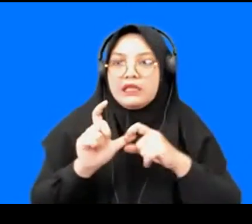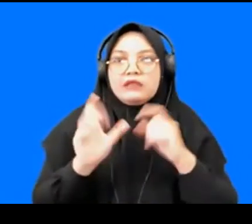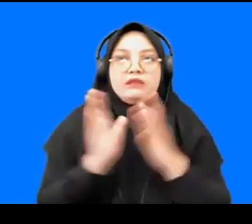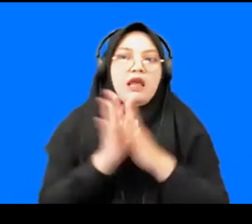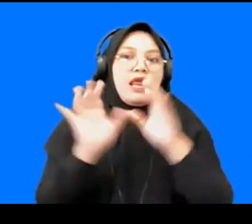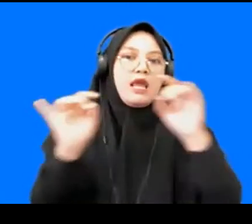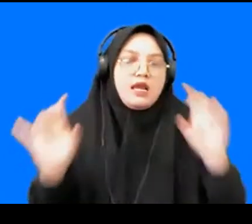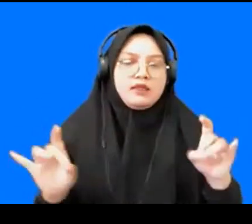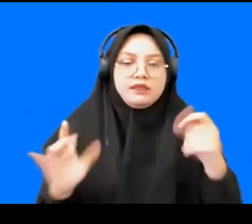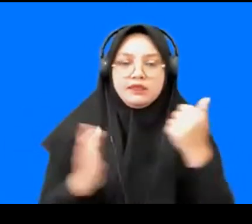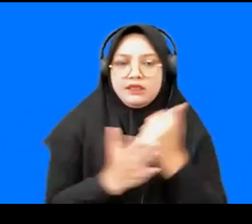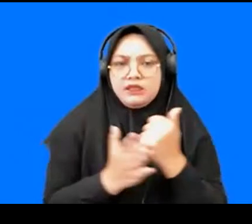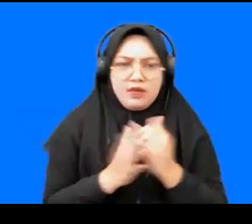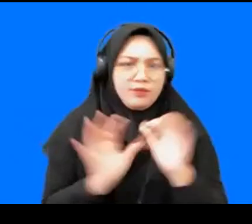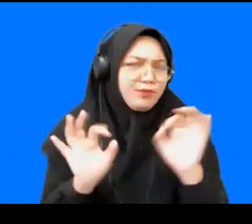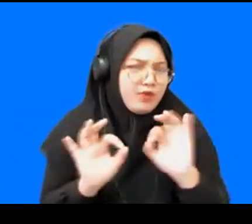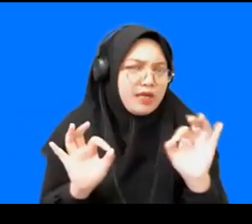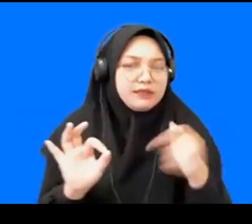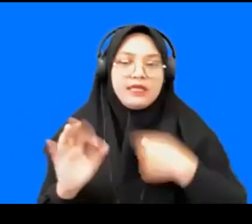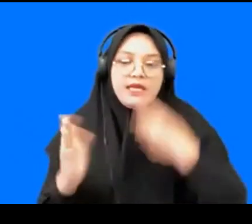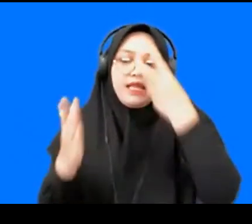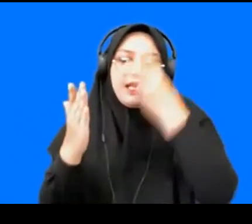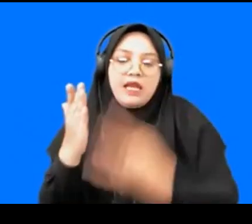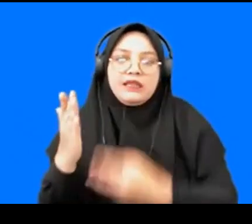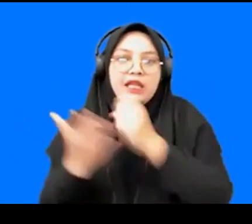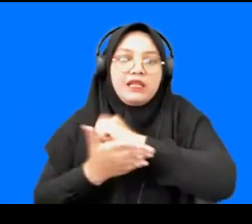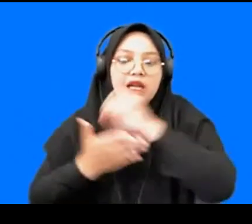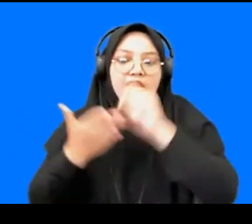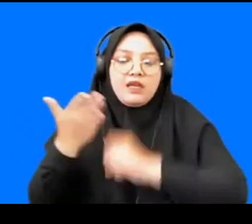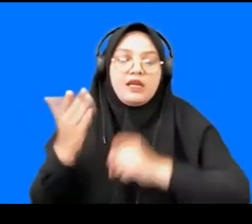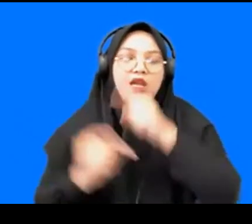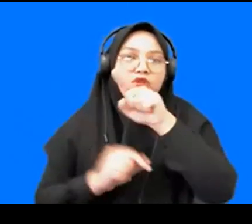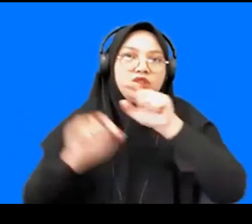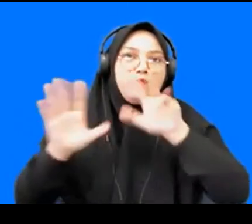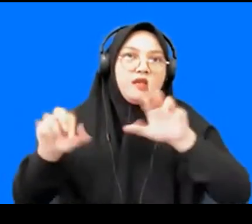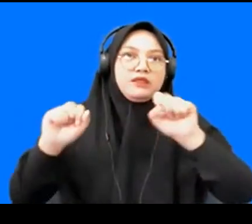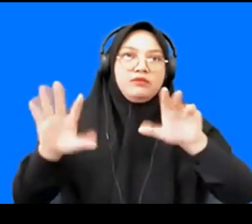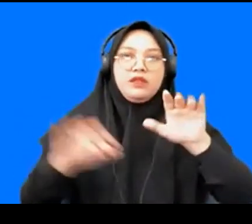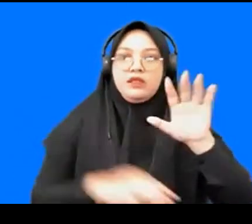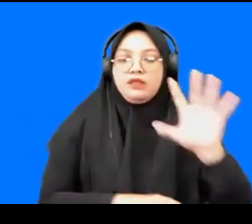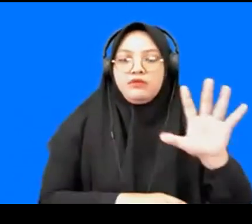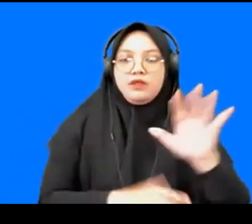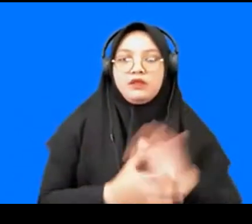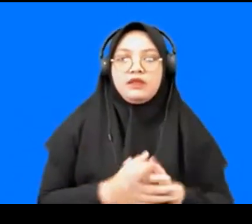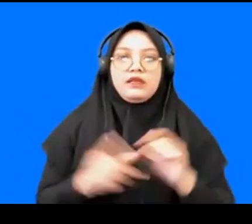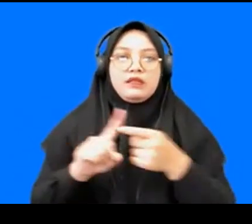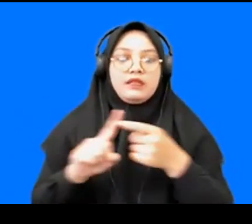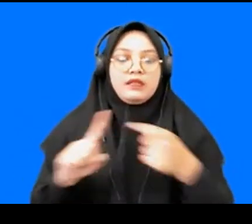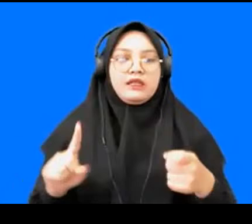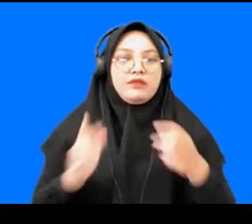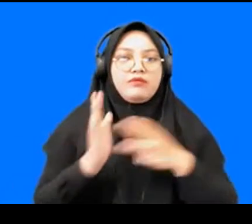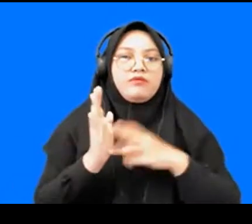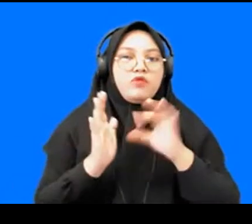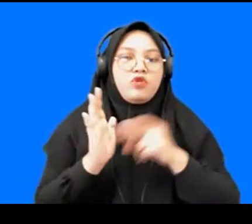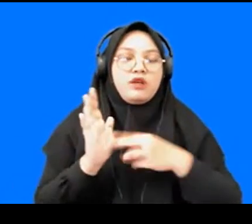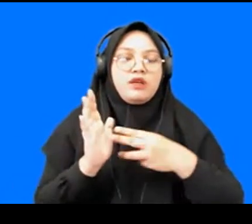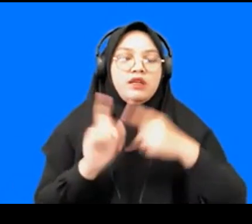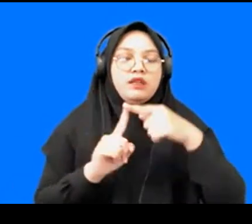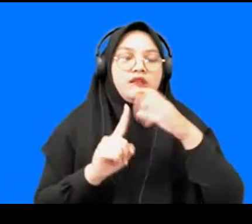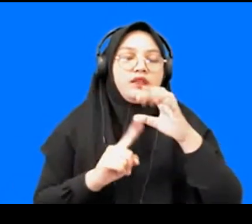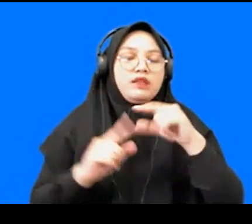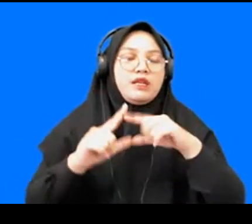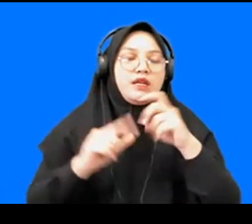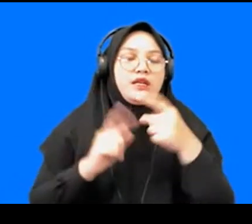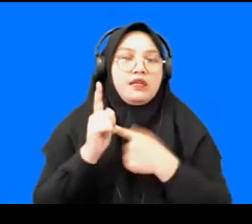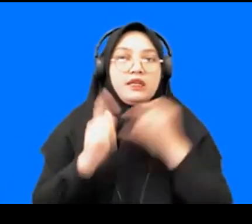as 1995 by no less than the International Monetary Fund speaking about wealth tax. And of course, last year